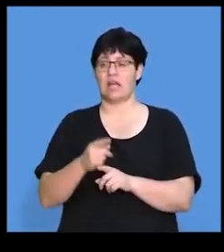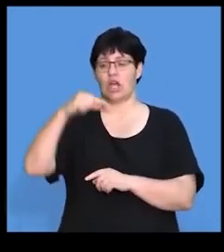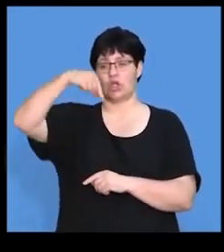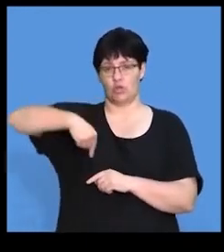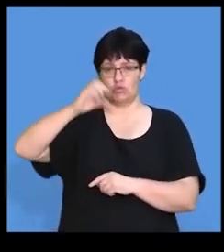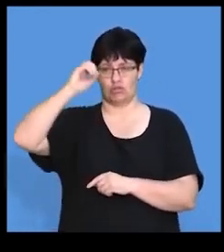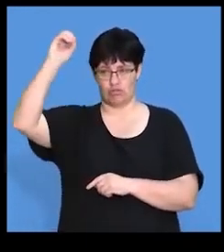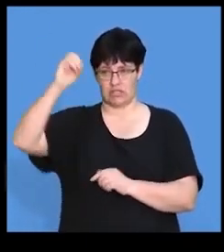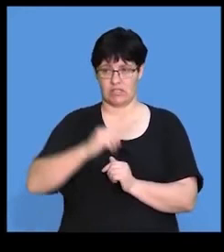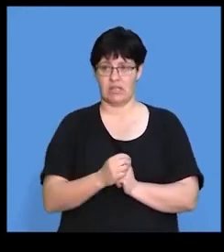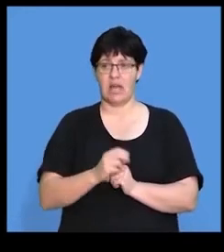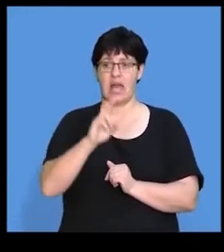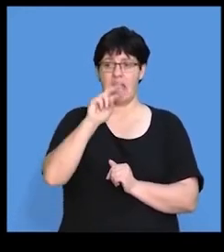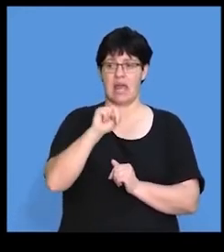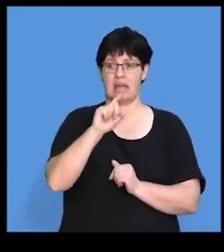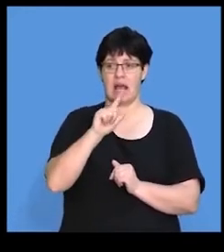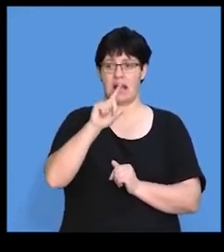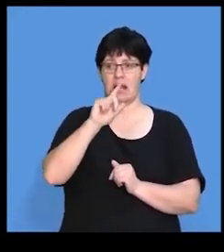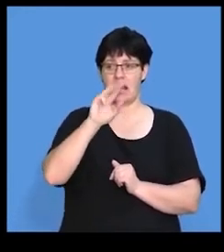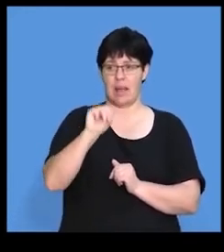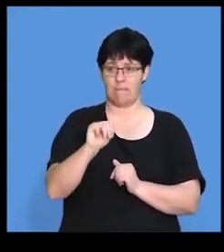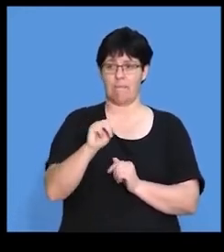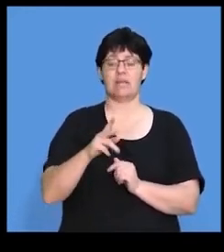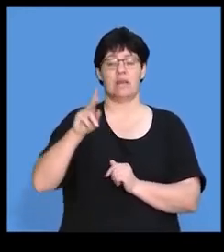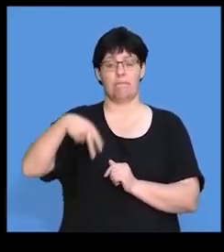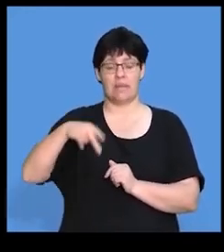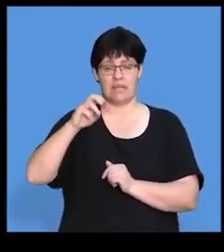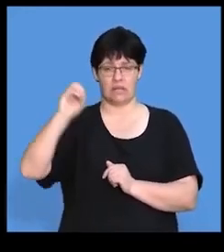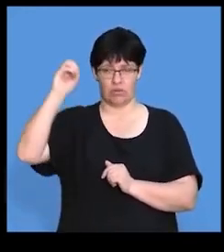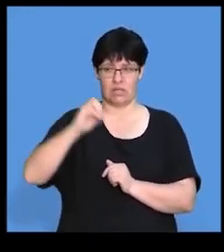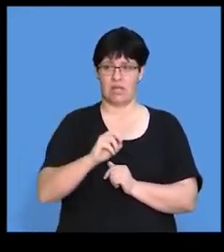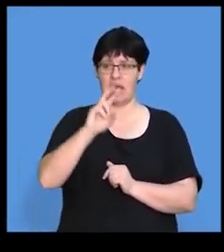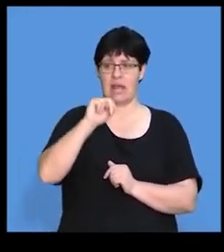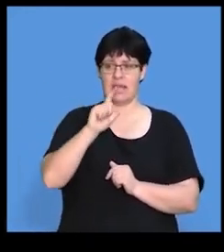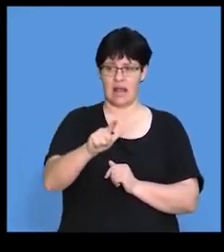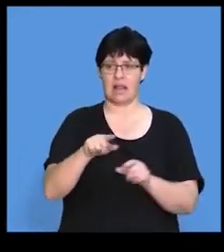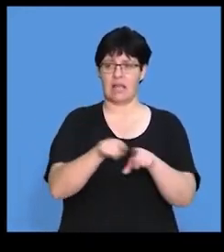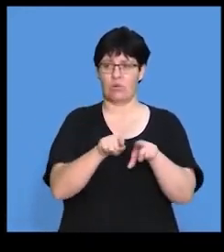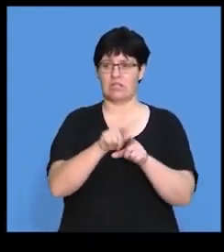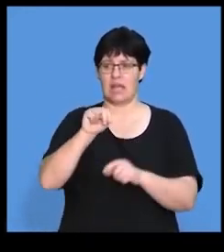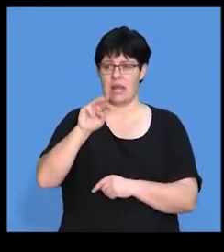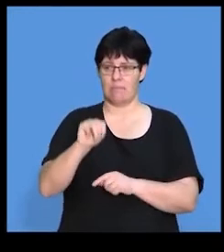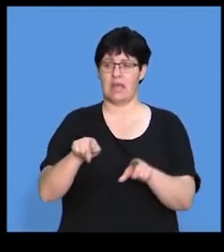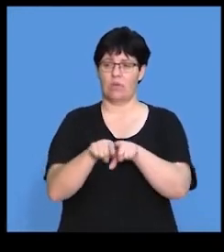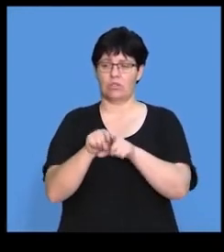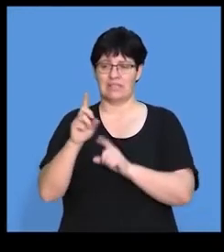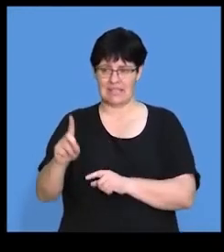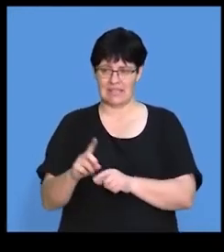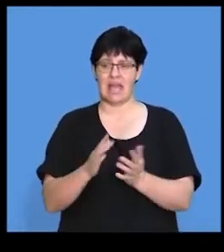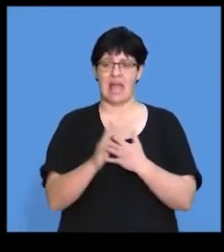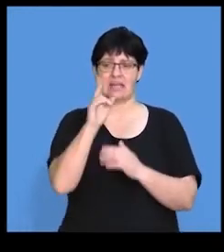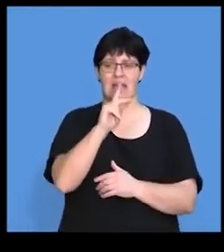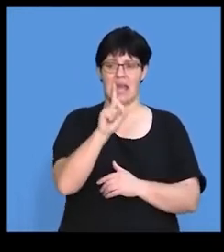is Q degrees. Angle NLM is P degrees, NL is equal to NM is equal to